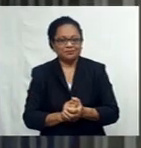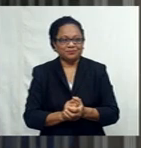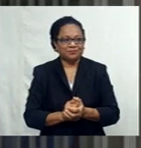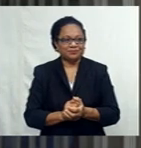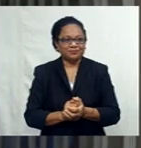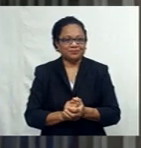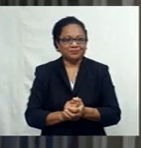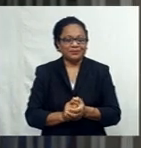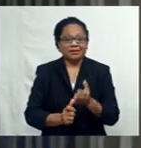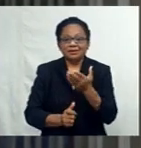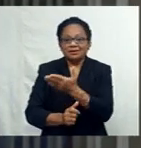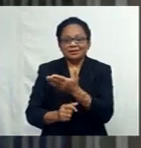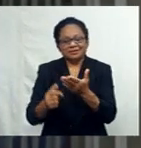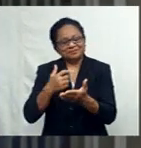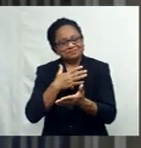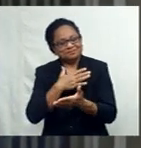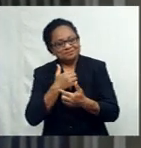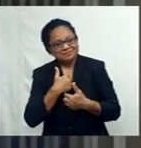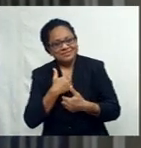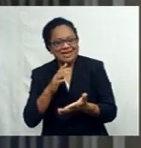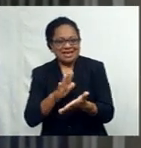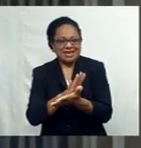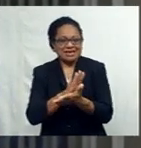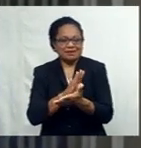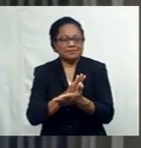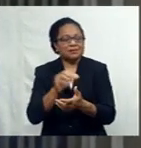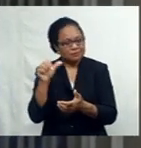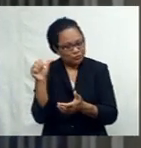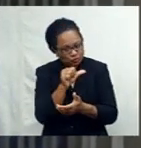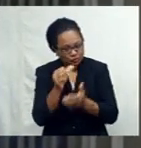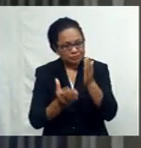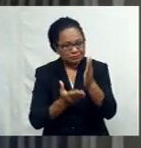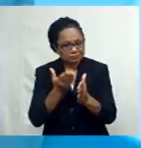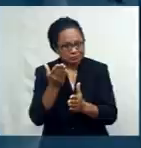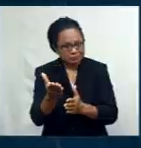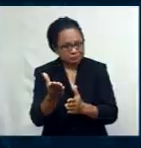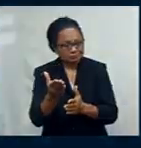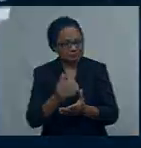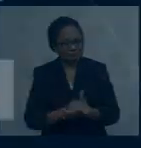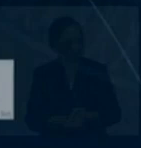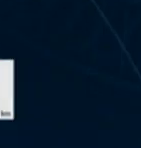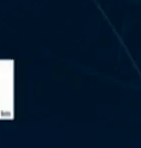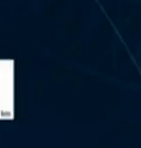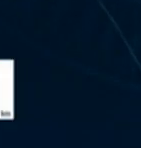I am stoked and I believe they deserve the reward. For me, they really deserve it.